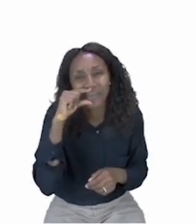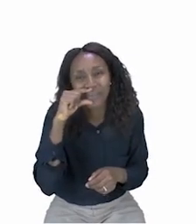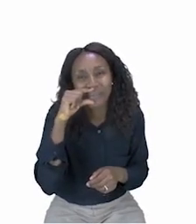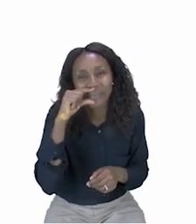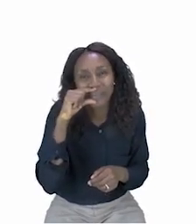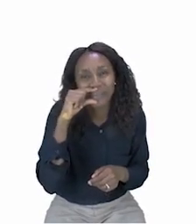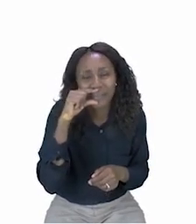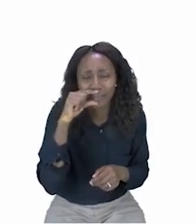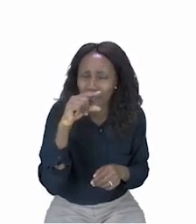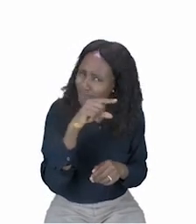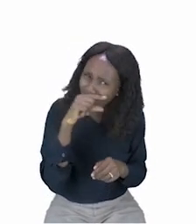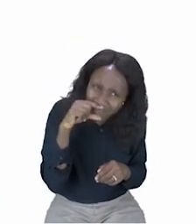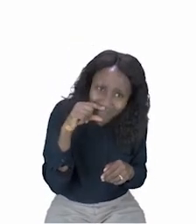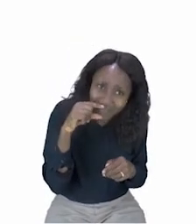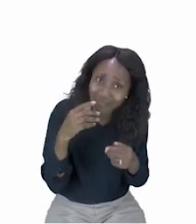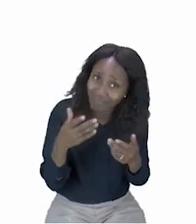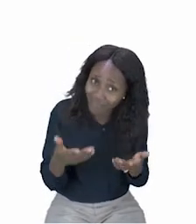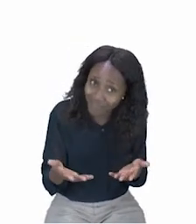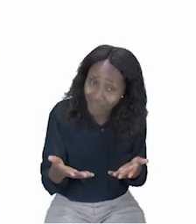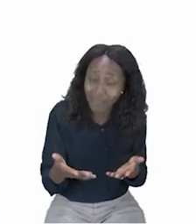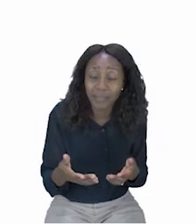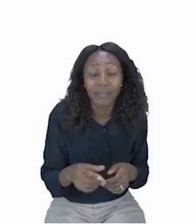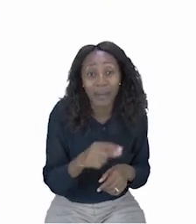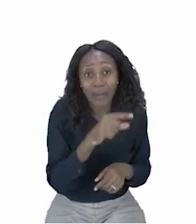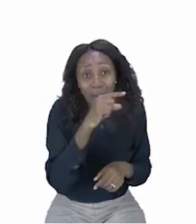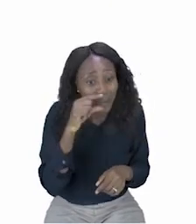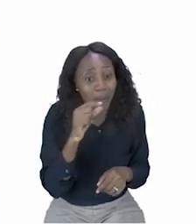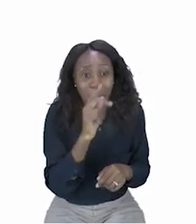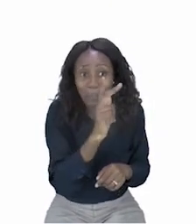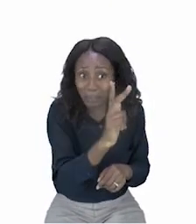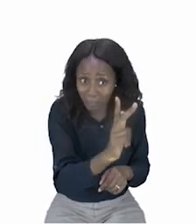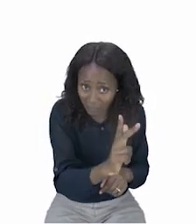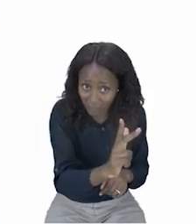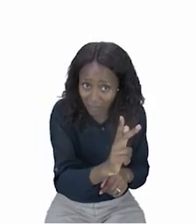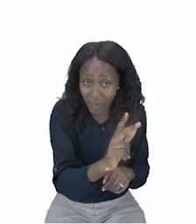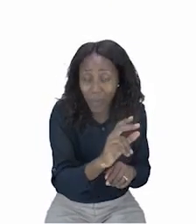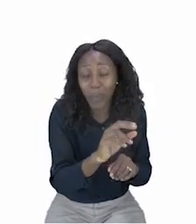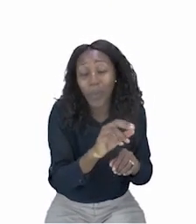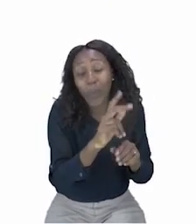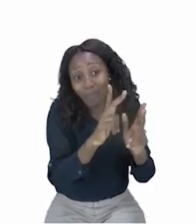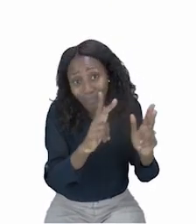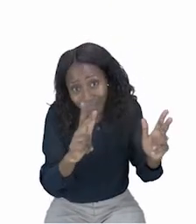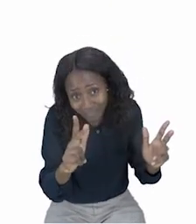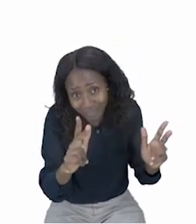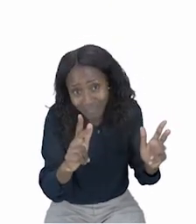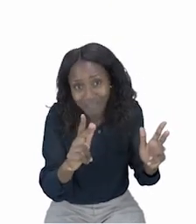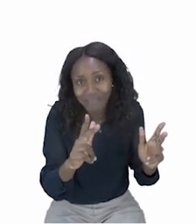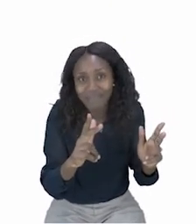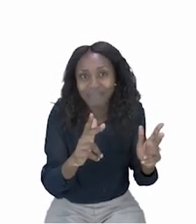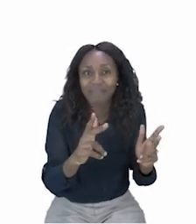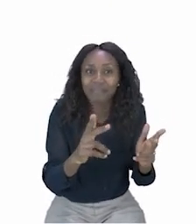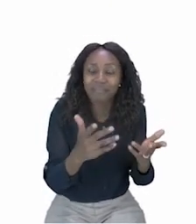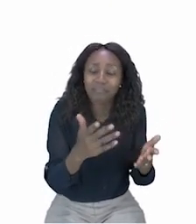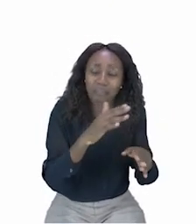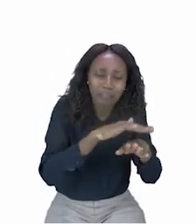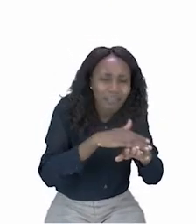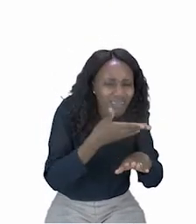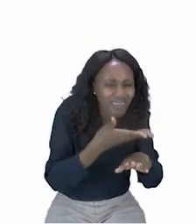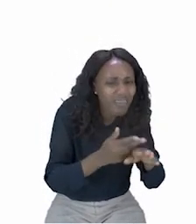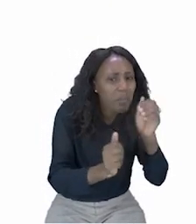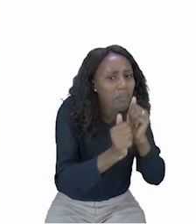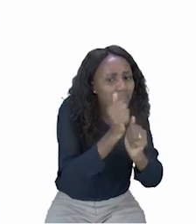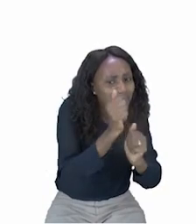a name. Now it can be a name of a person or people. For example,